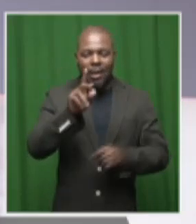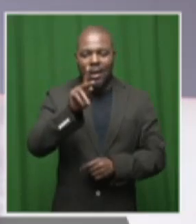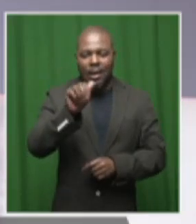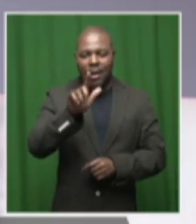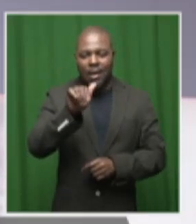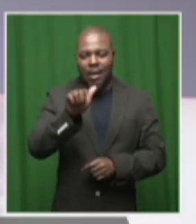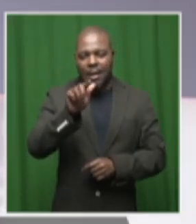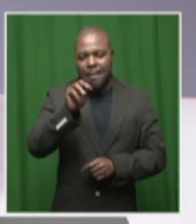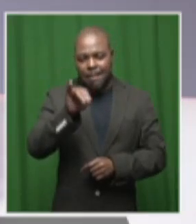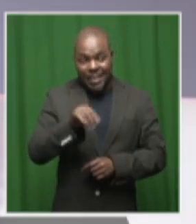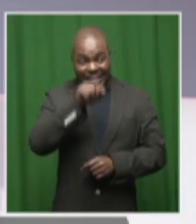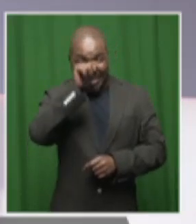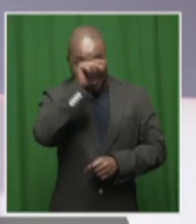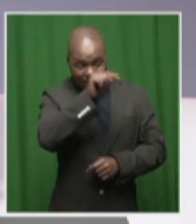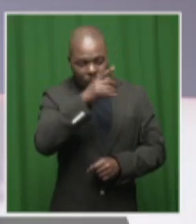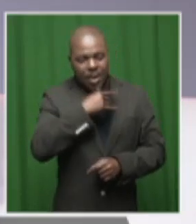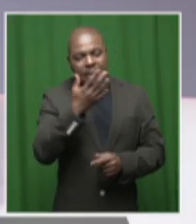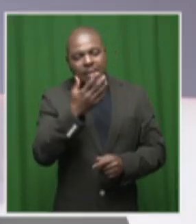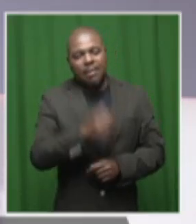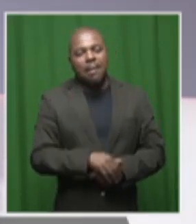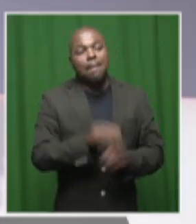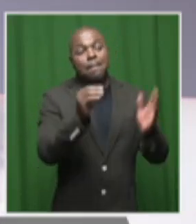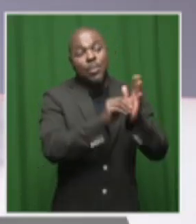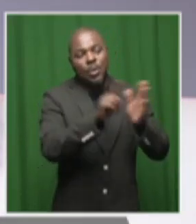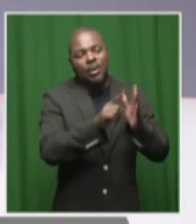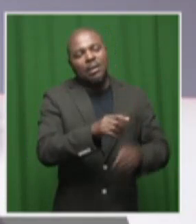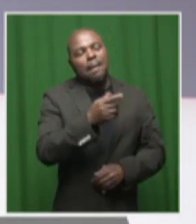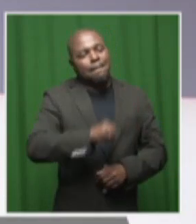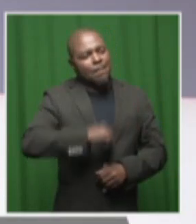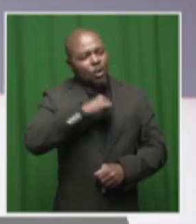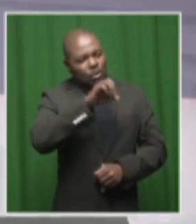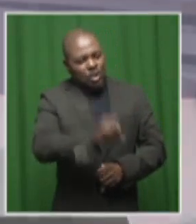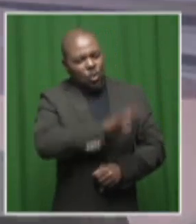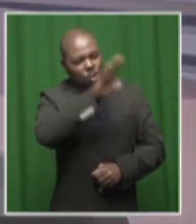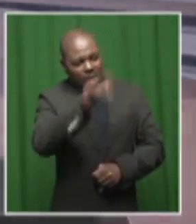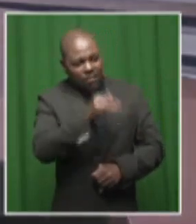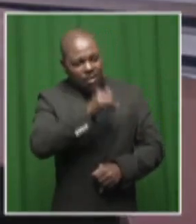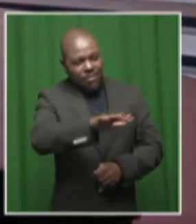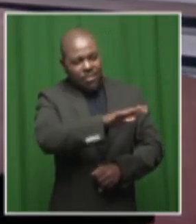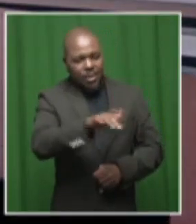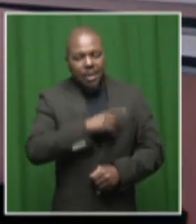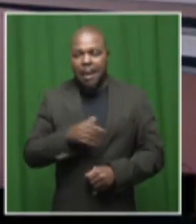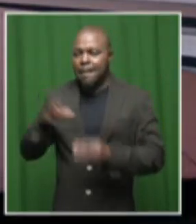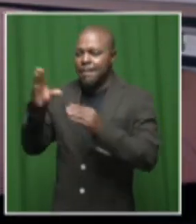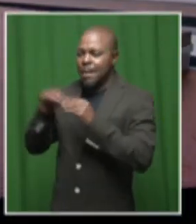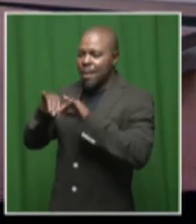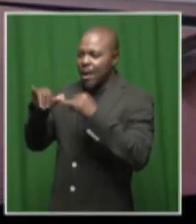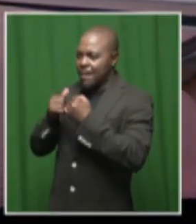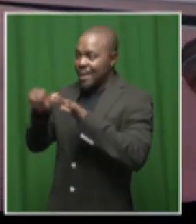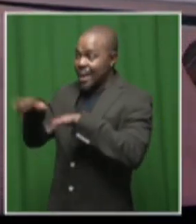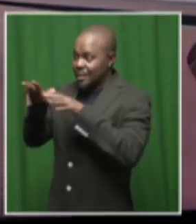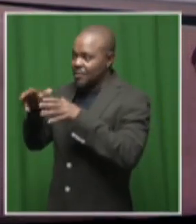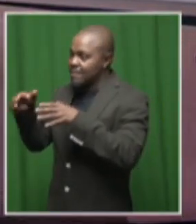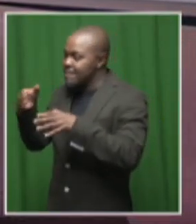festival, we then booked this Proudly South African Village, where we took 18 of our member companies that sell food and